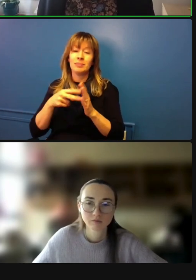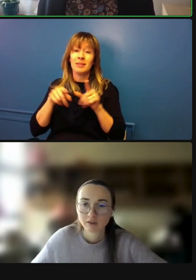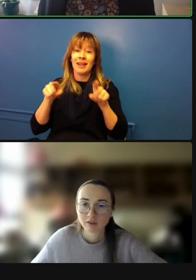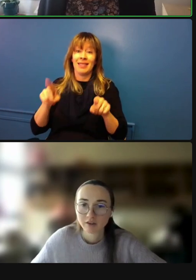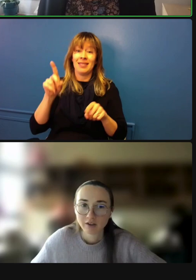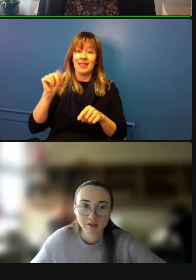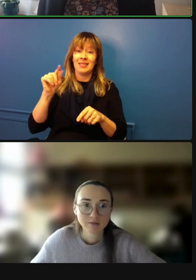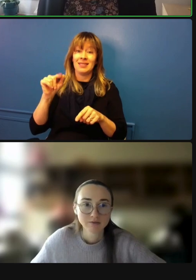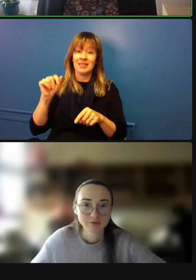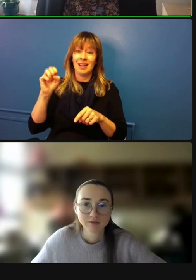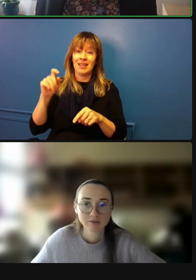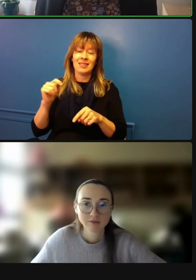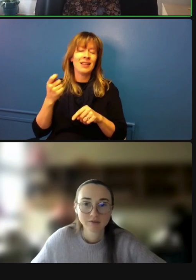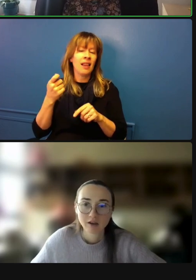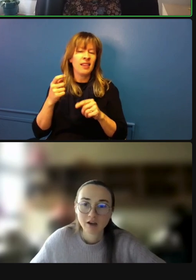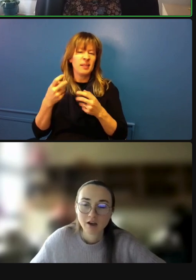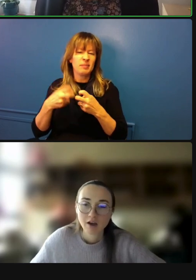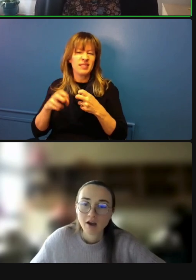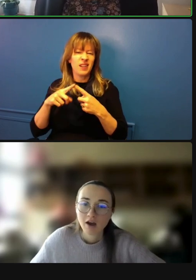Good question.